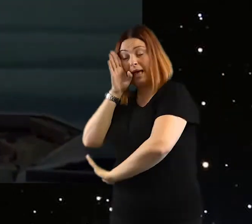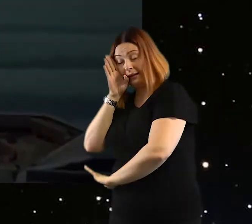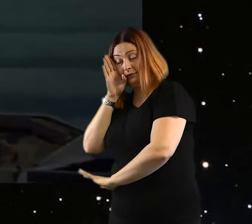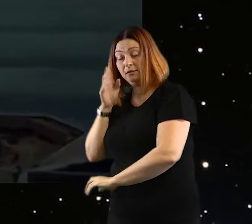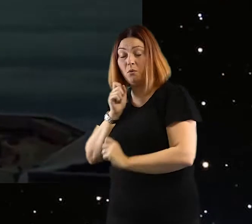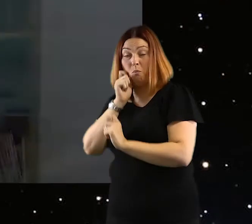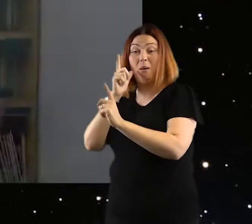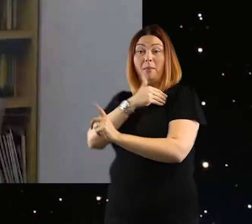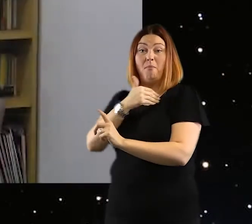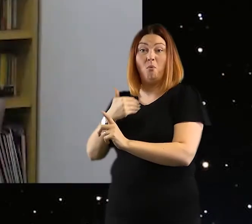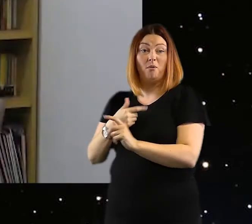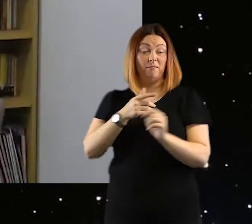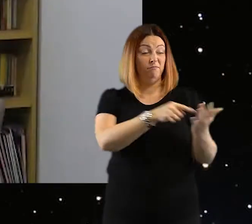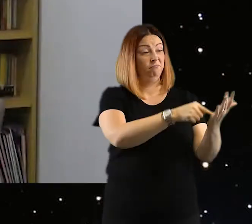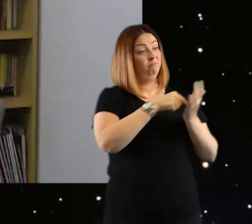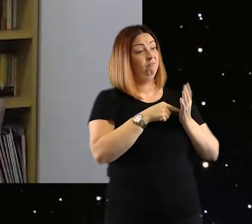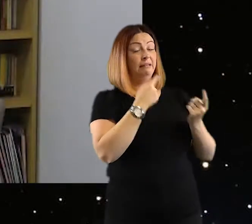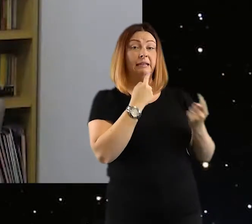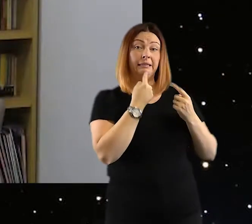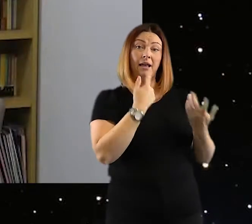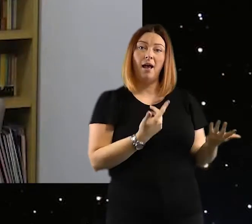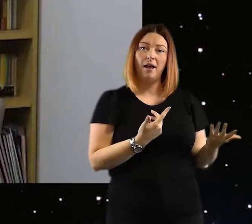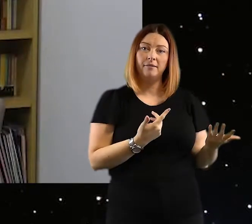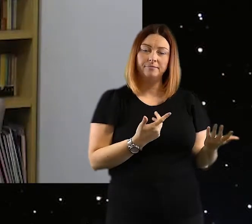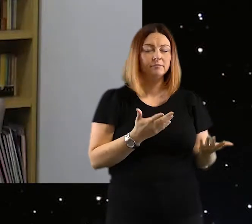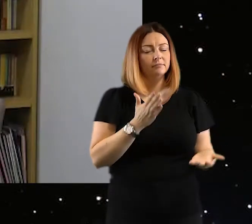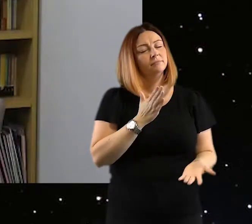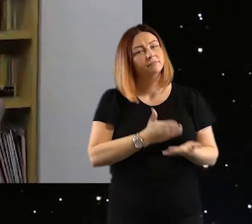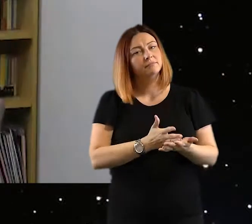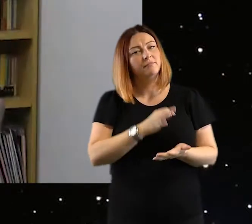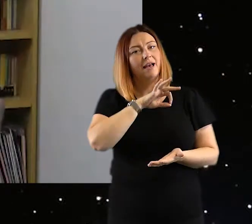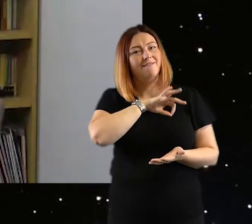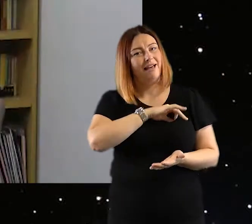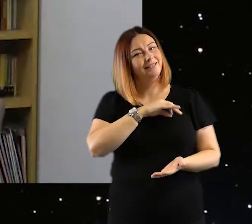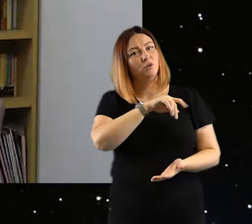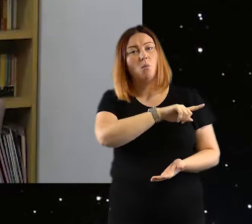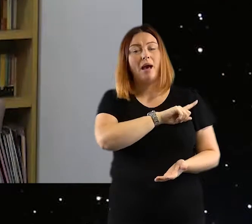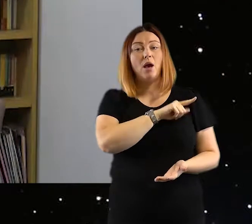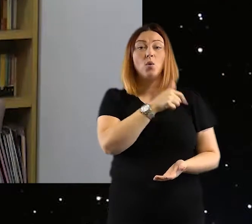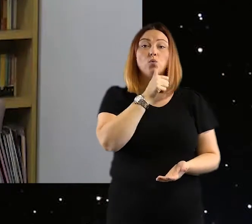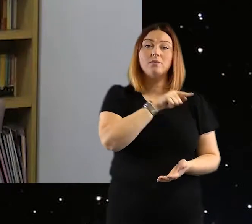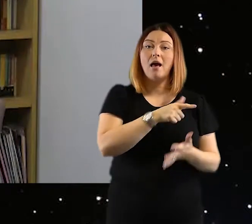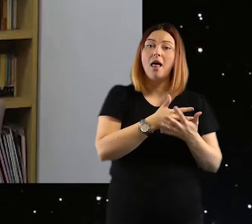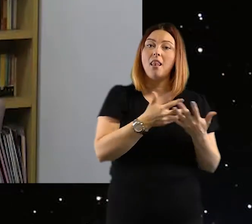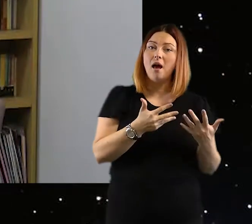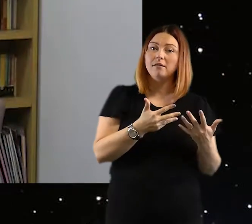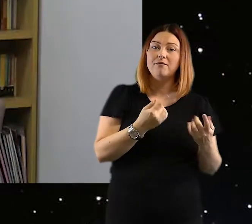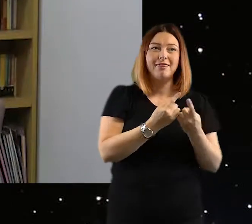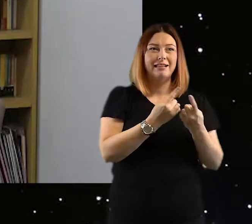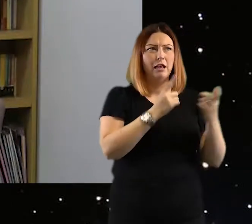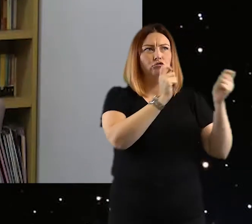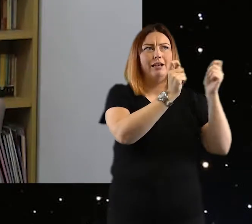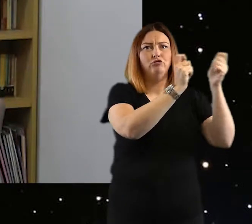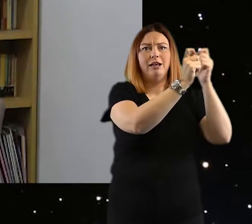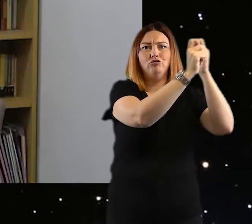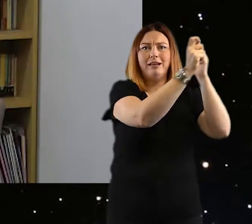morning, and the telescope has done its thing and presents us with the data in the morning. Right. So there's a couple of advantages to robotic observing. The first thing is we use it a